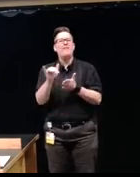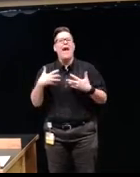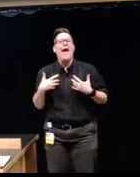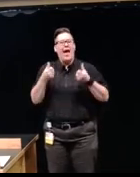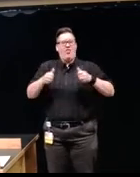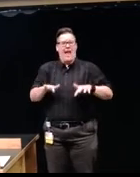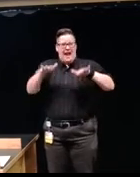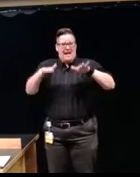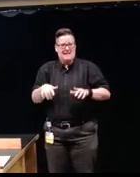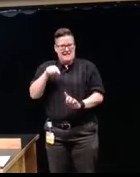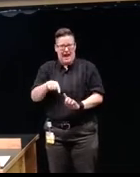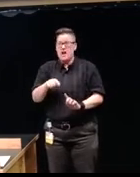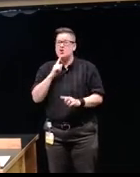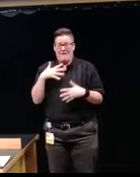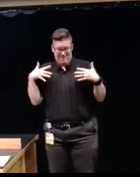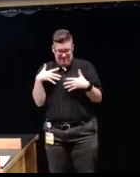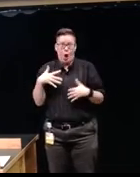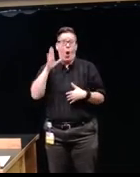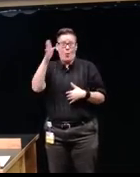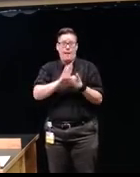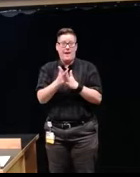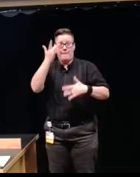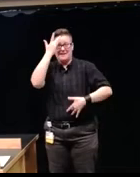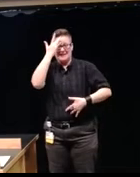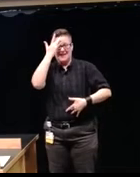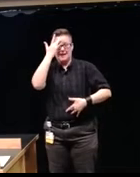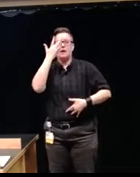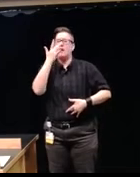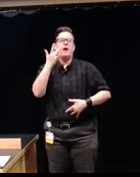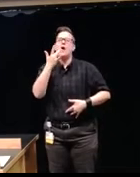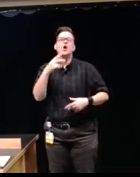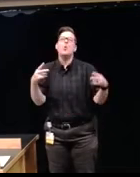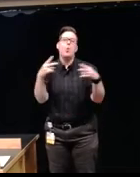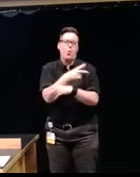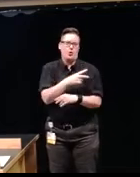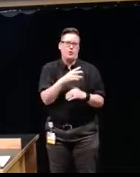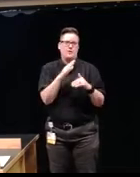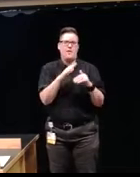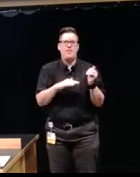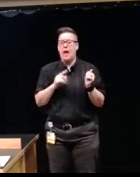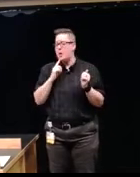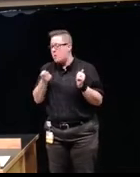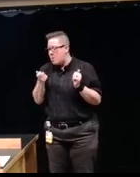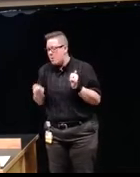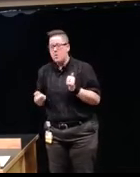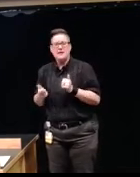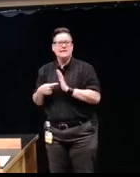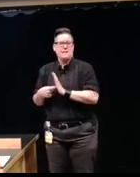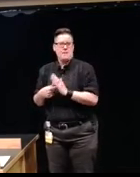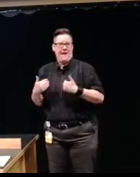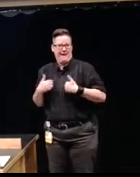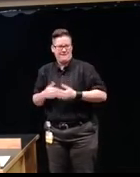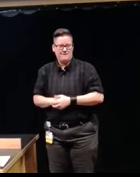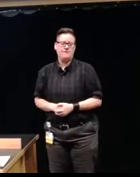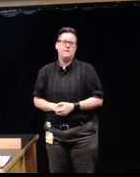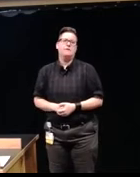itself and the fear of developing a condition is out of proportion to more mild somatic symptoms. Now, we